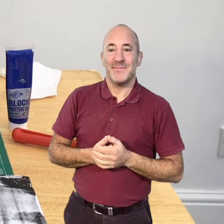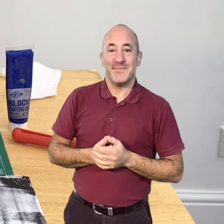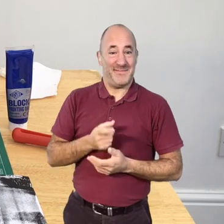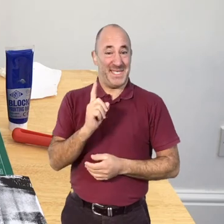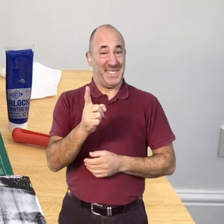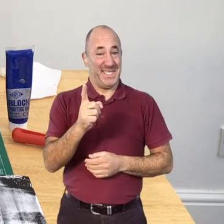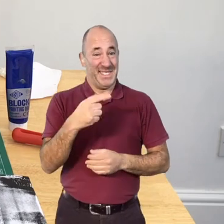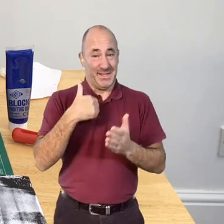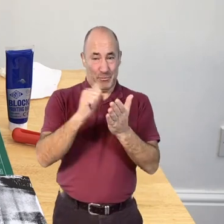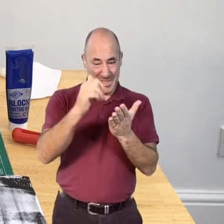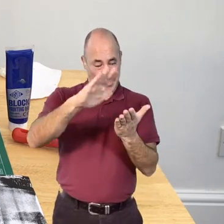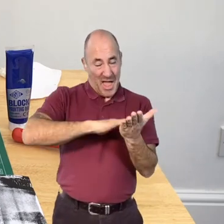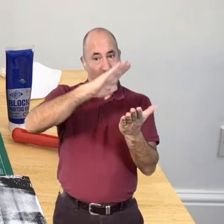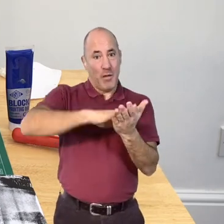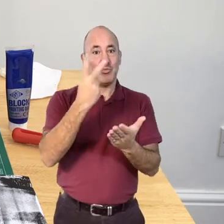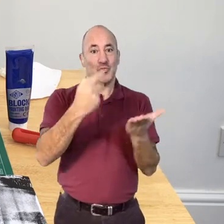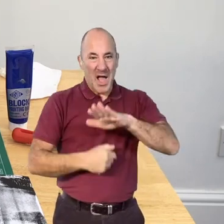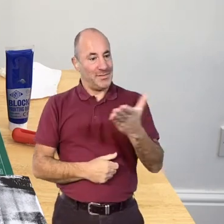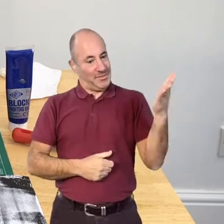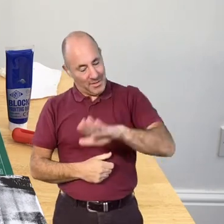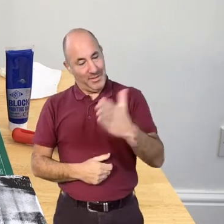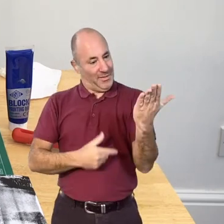that is all the layers of our print.